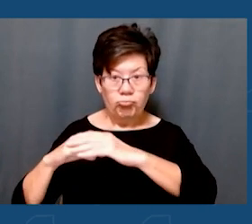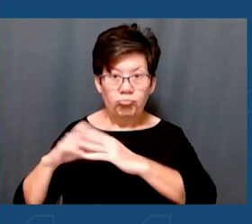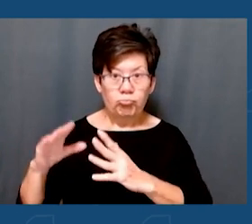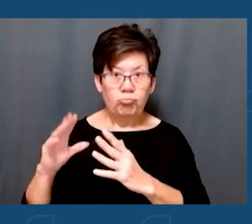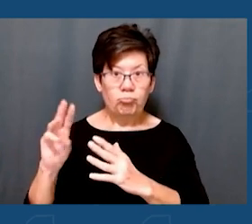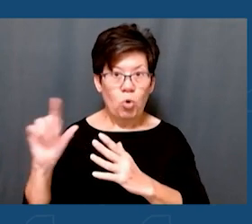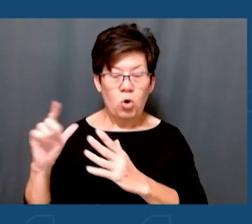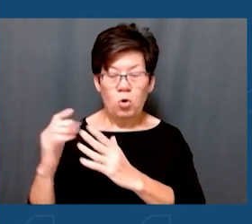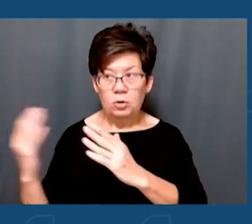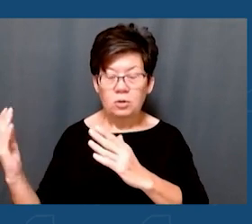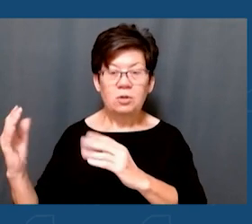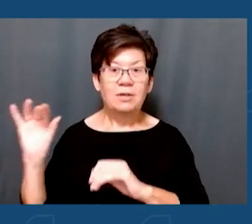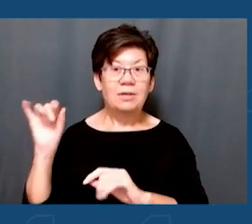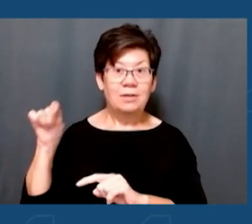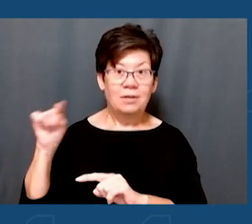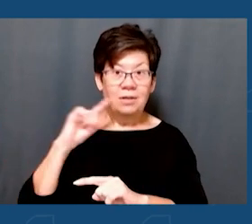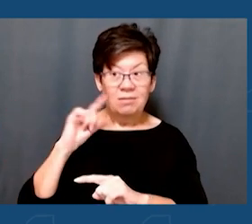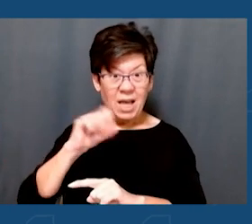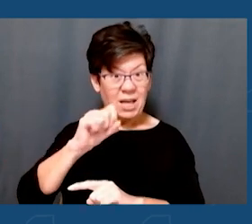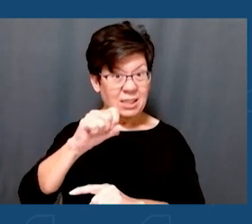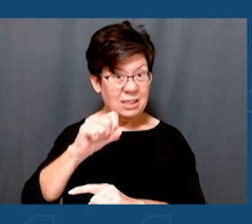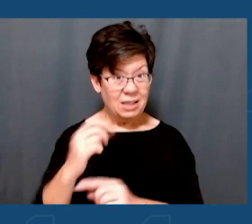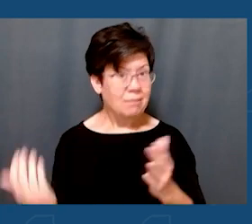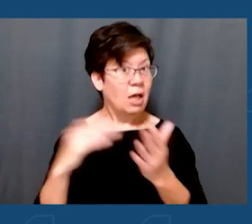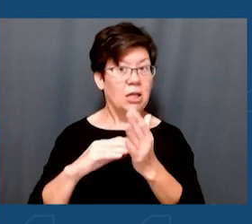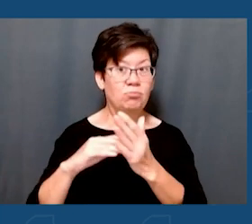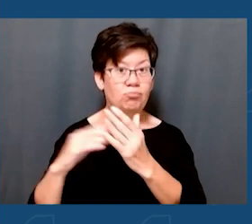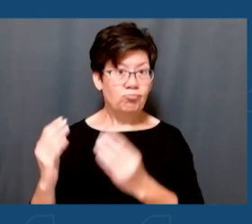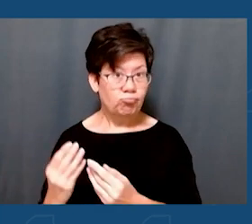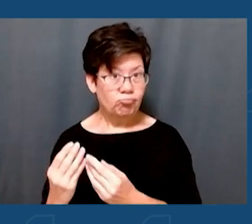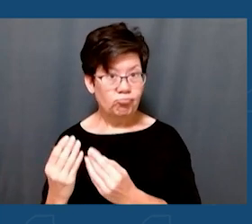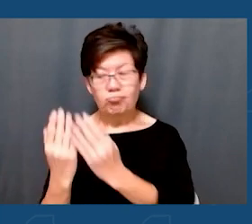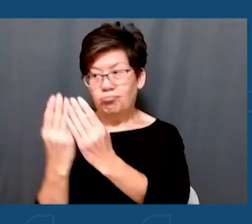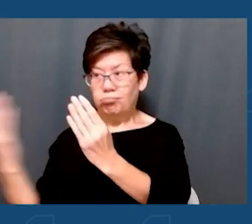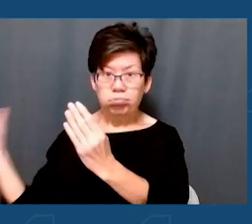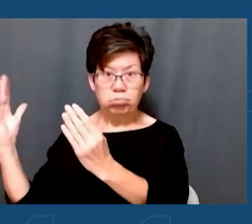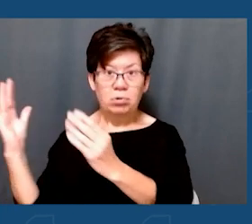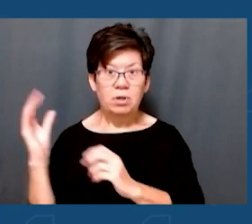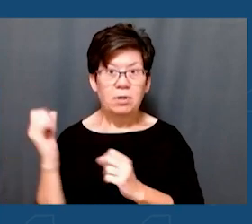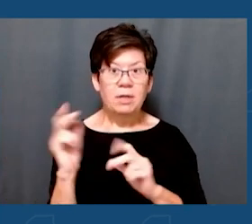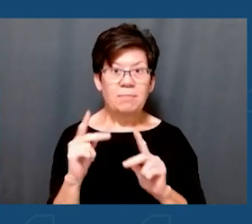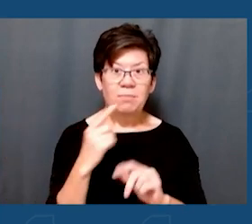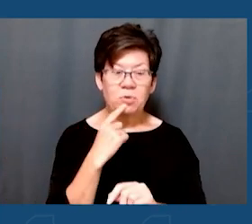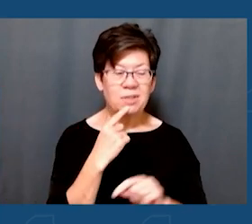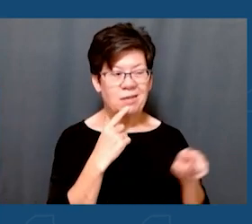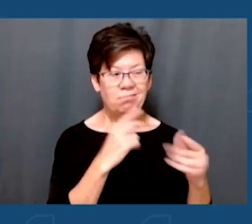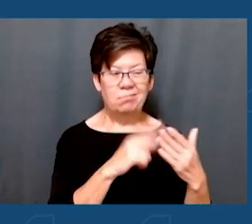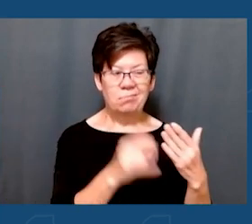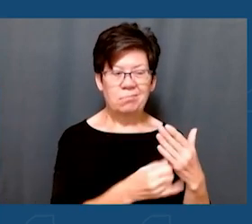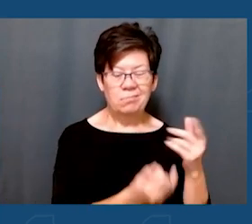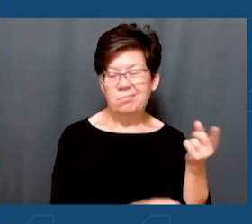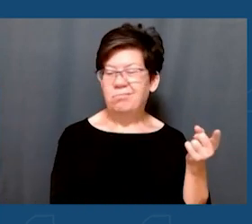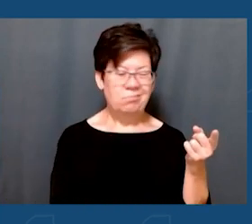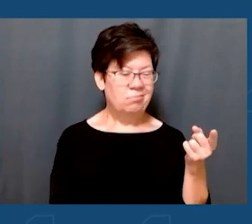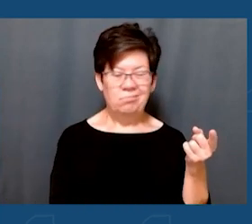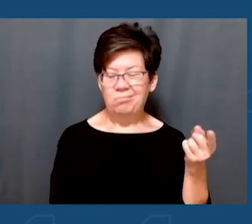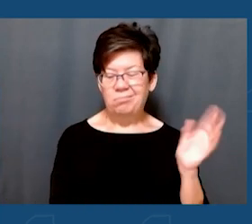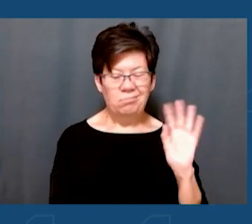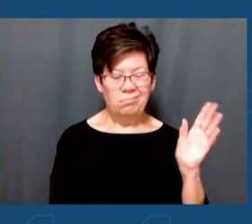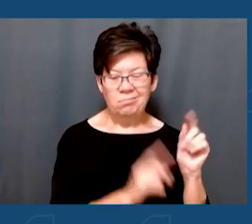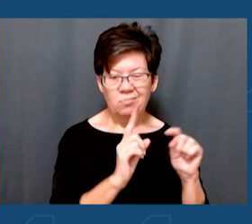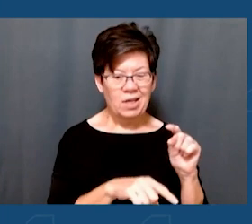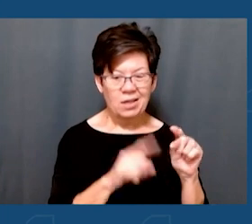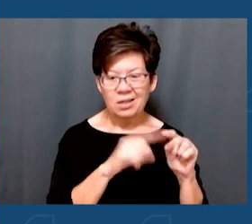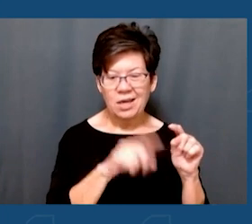walls were reconstructed. There were many people that said this couldn't happen. They can't sustain